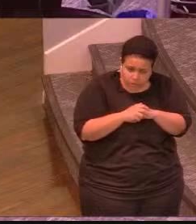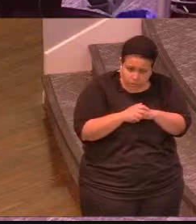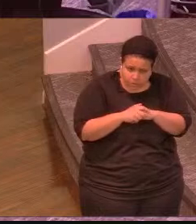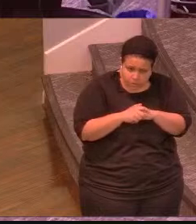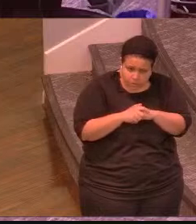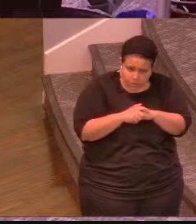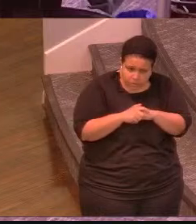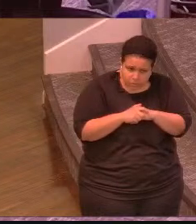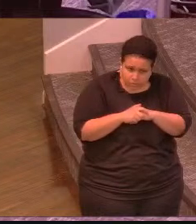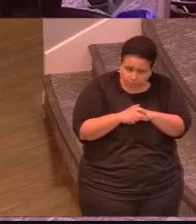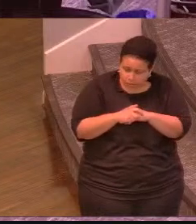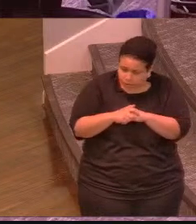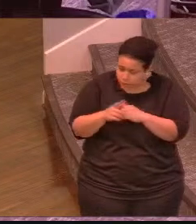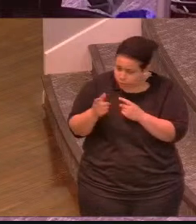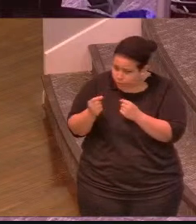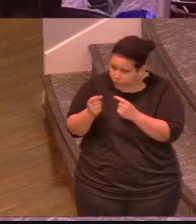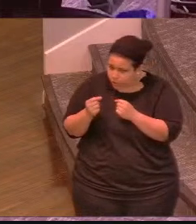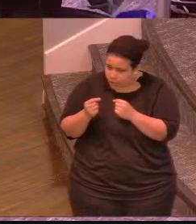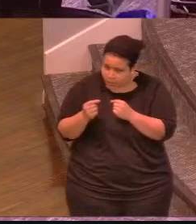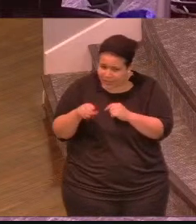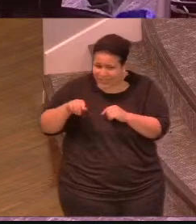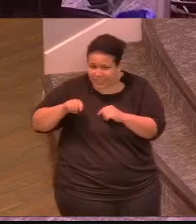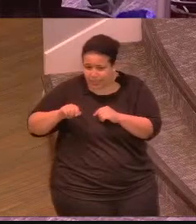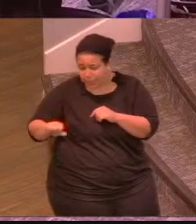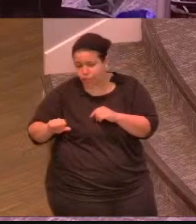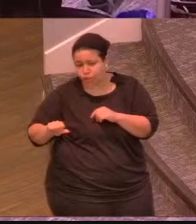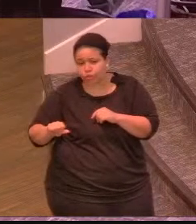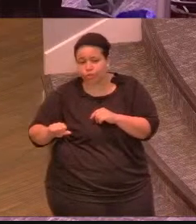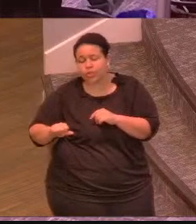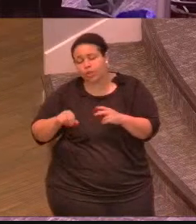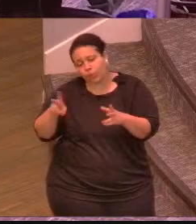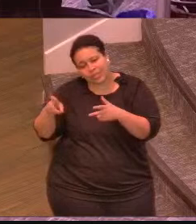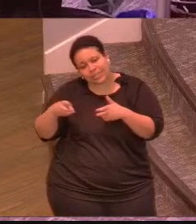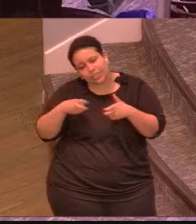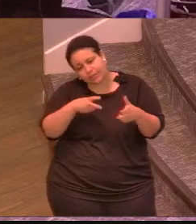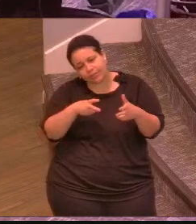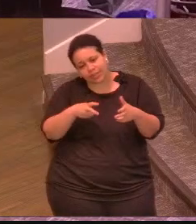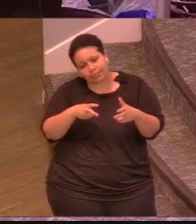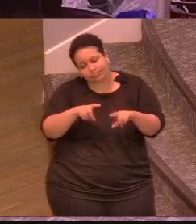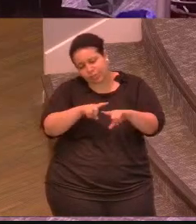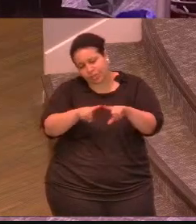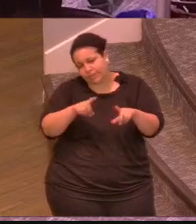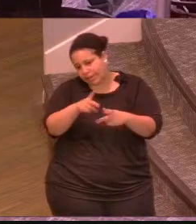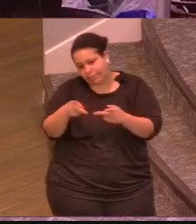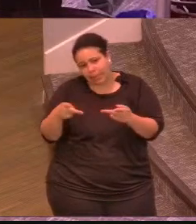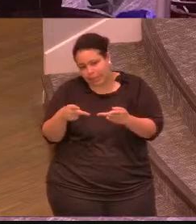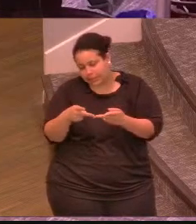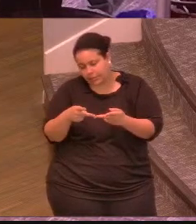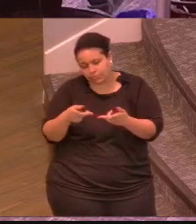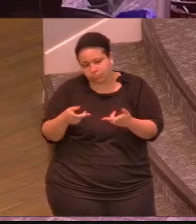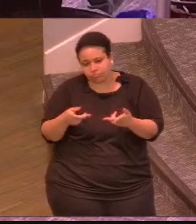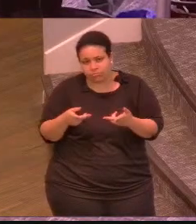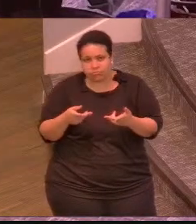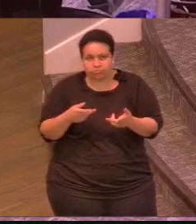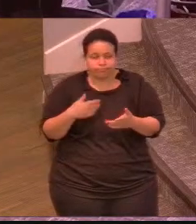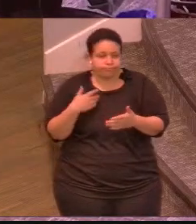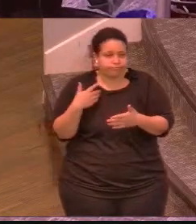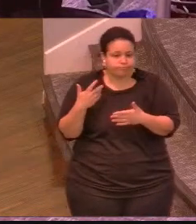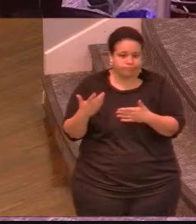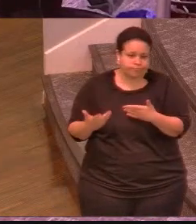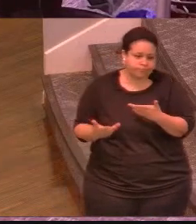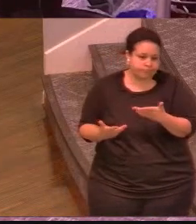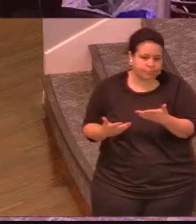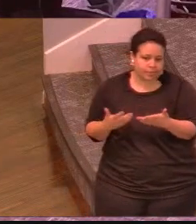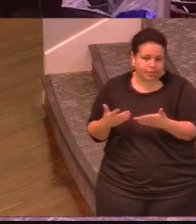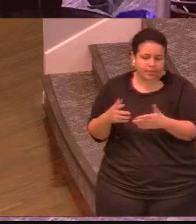So what we did is we shifted expenditures that we already had to a different source. And then the